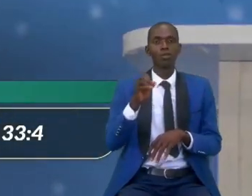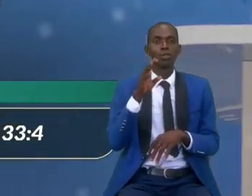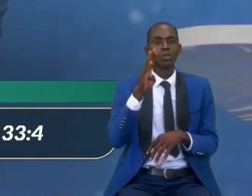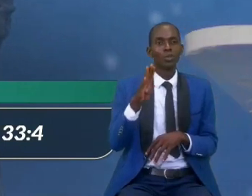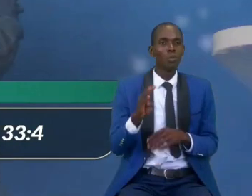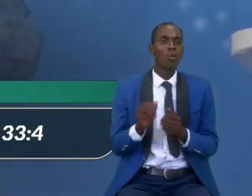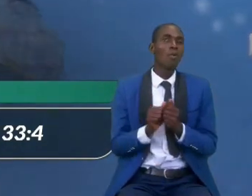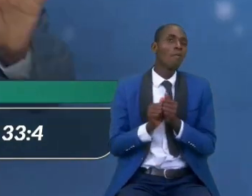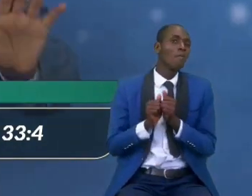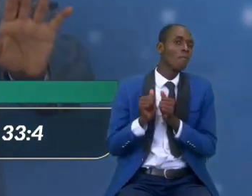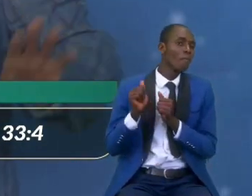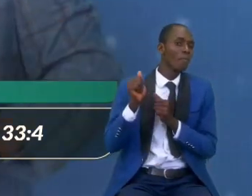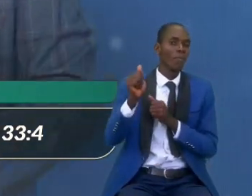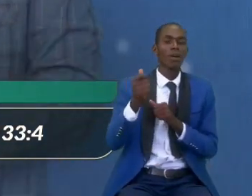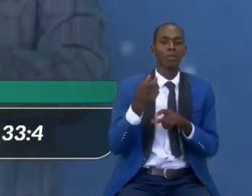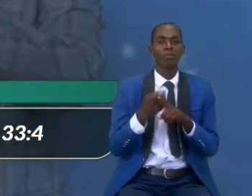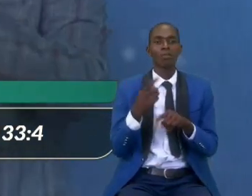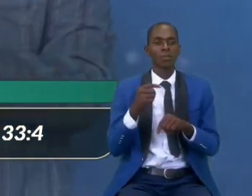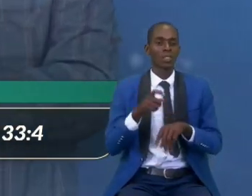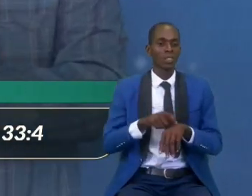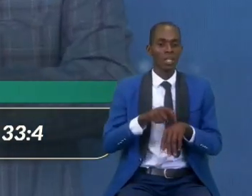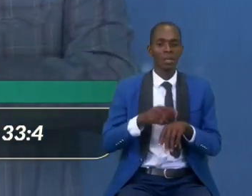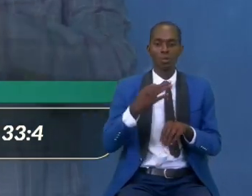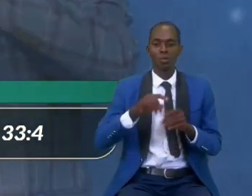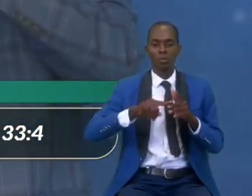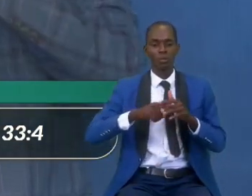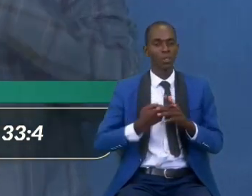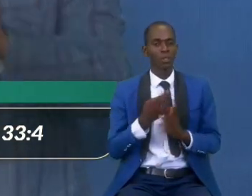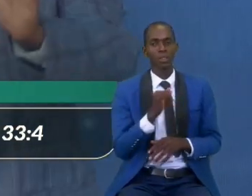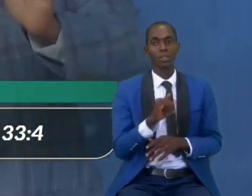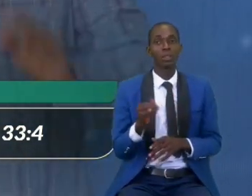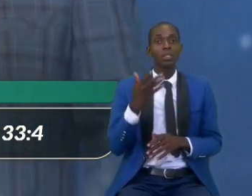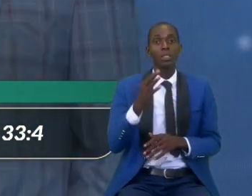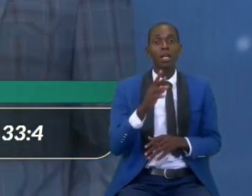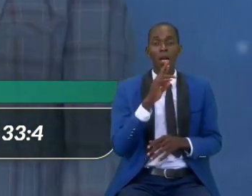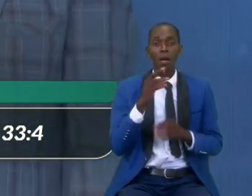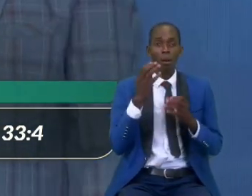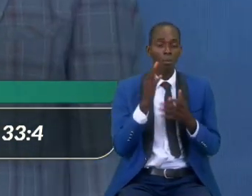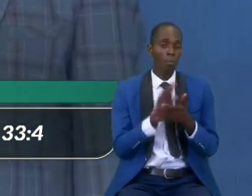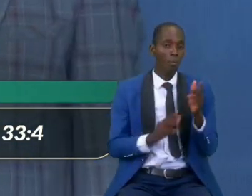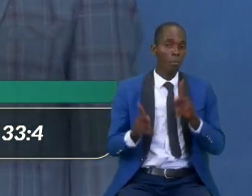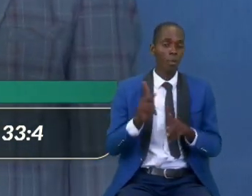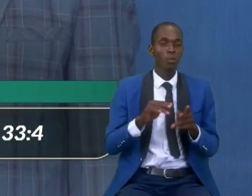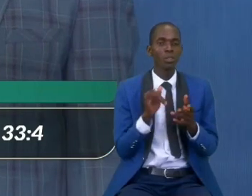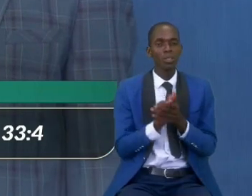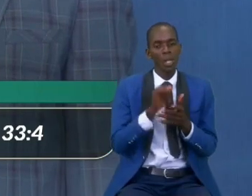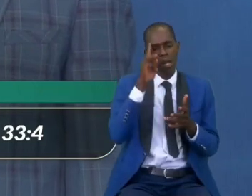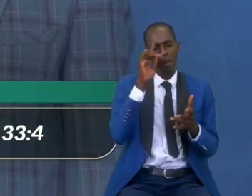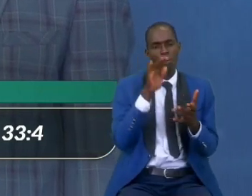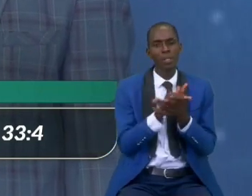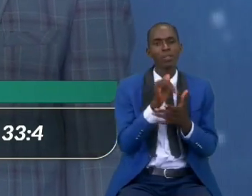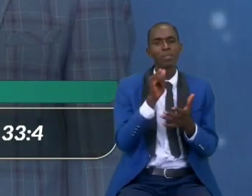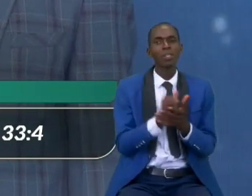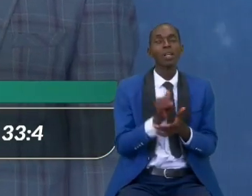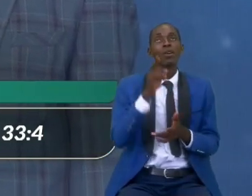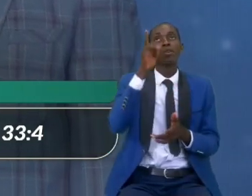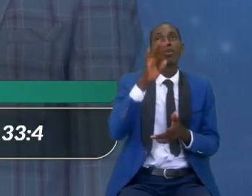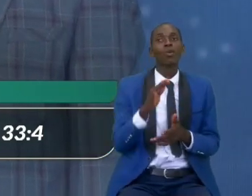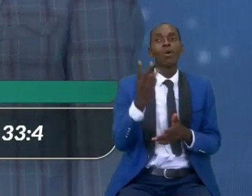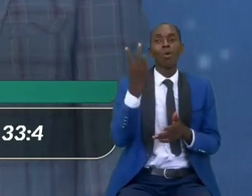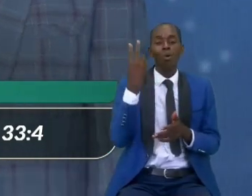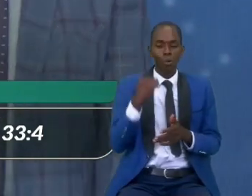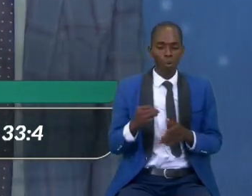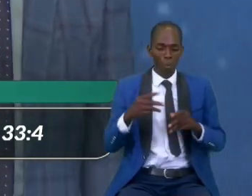are people that believe that God was personally involved in creating Adam